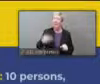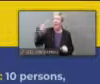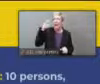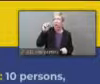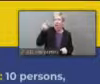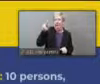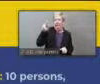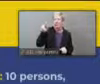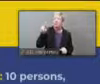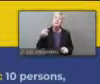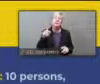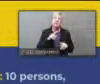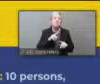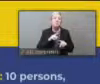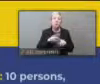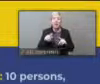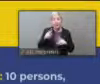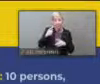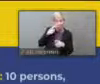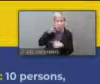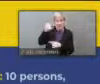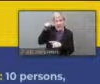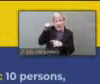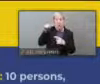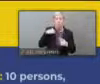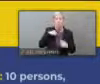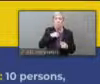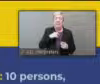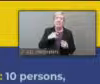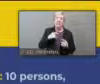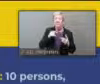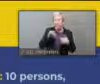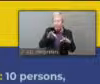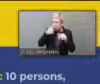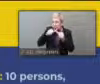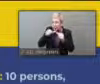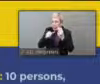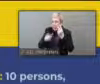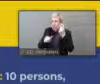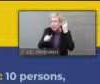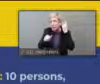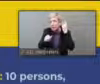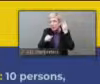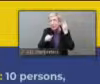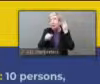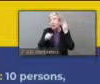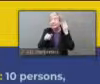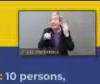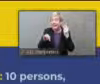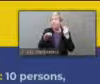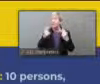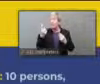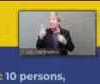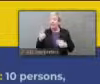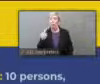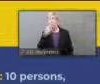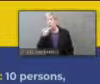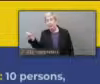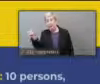modeling for yellow. But as you can see, and if you can remember, they're squarely in green. Places of lodging